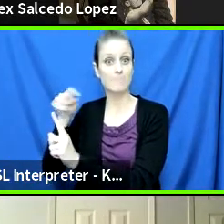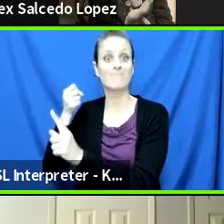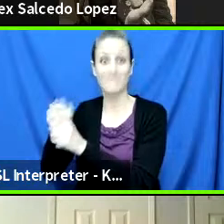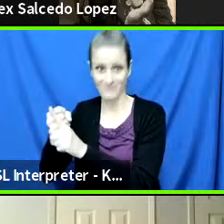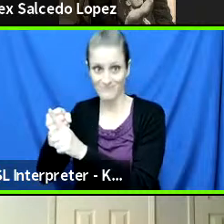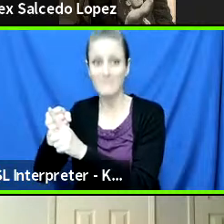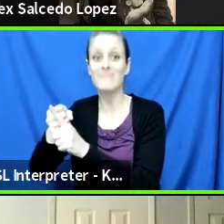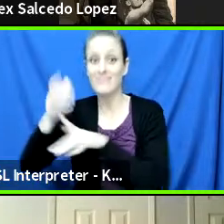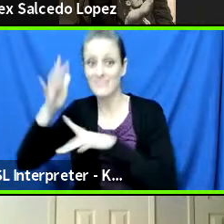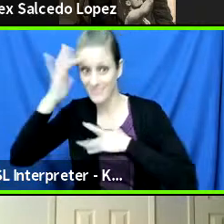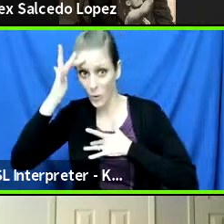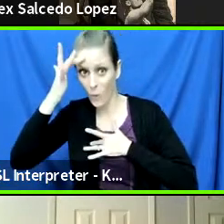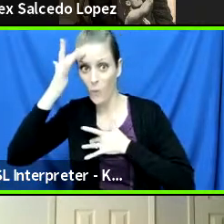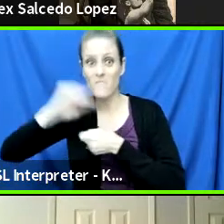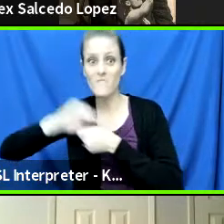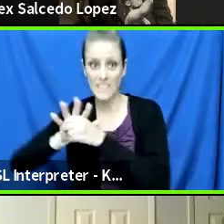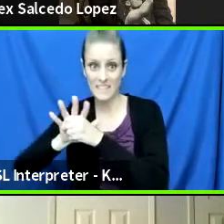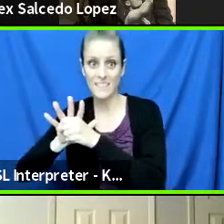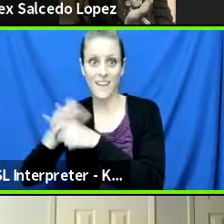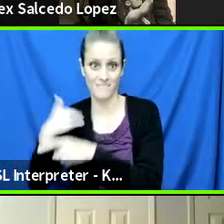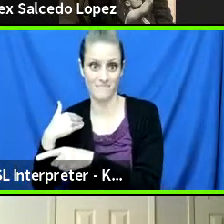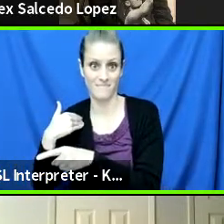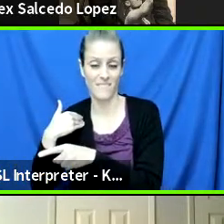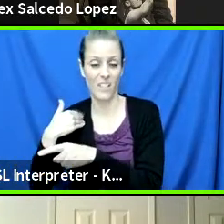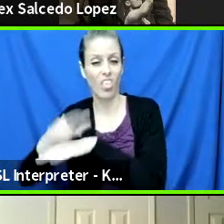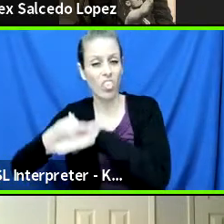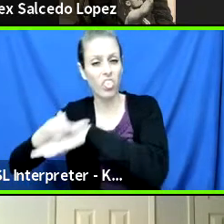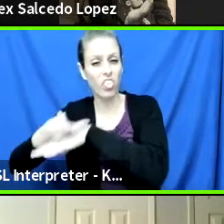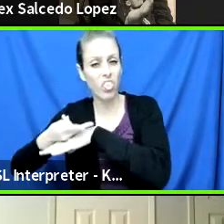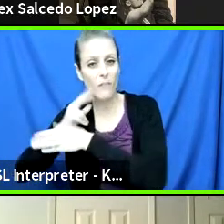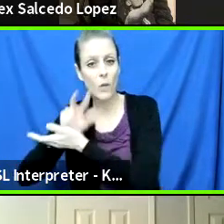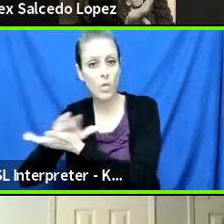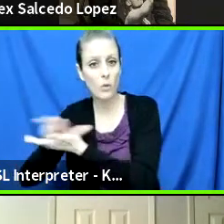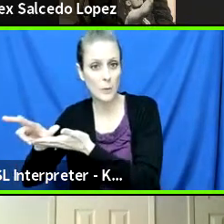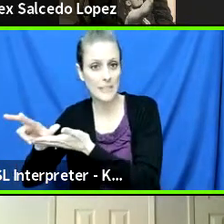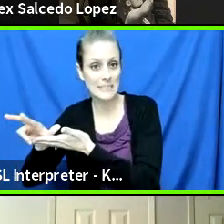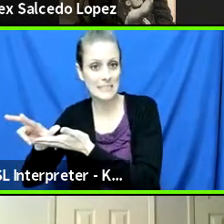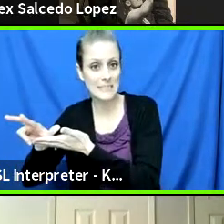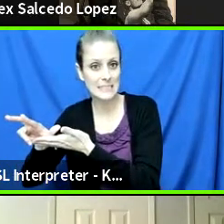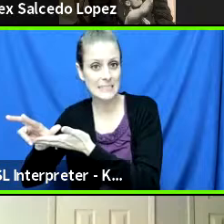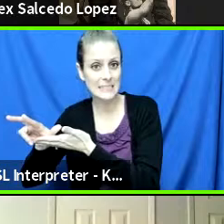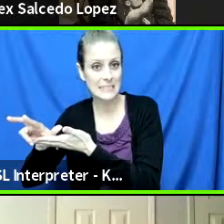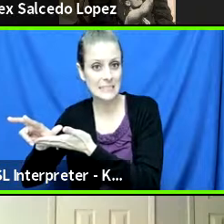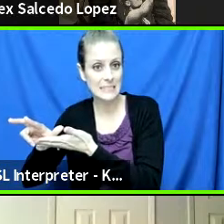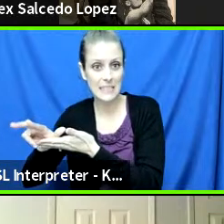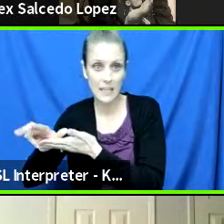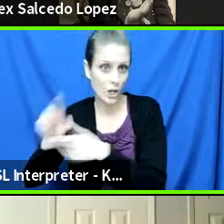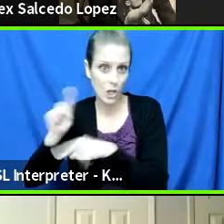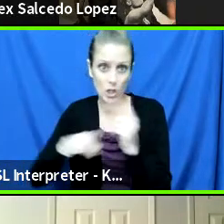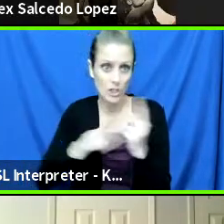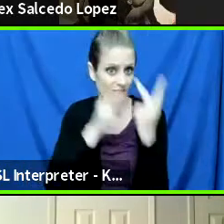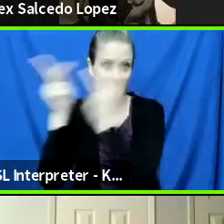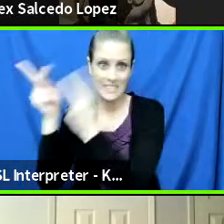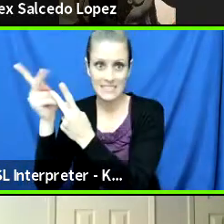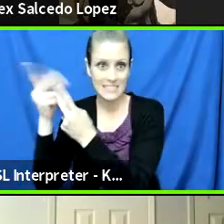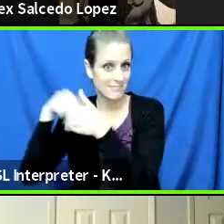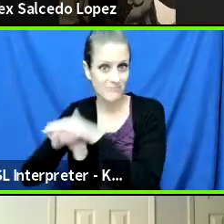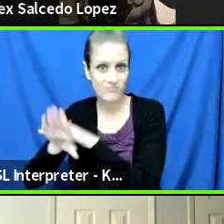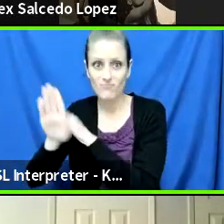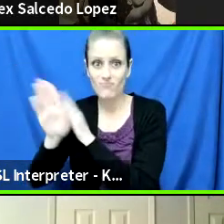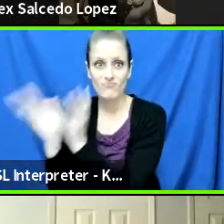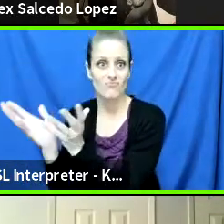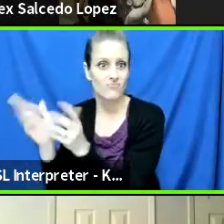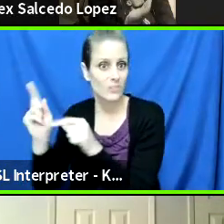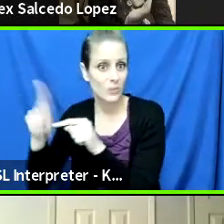COVID, and he was in bed for 3 weeks, and we couldn't really see him at that time.